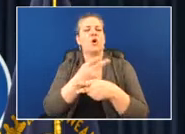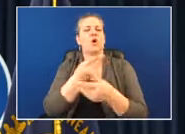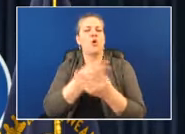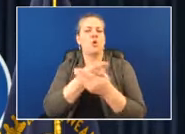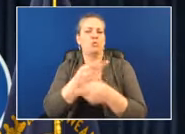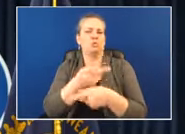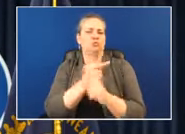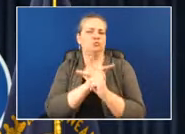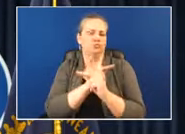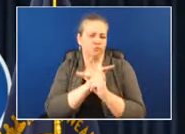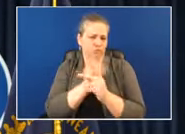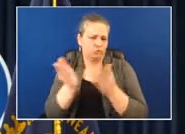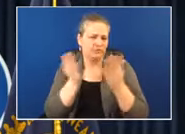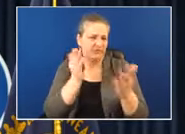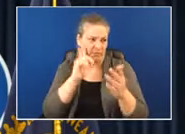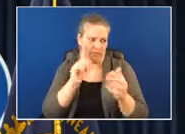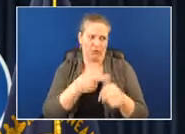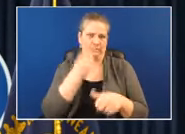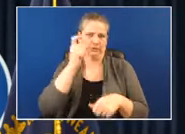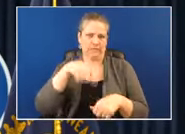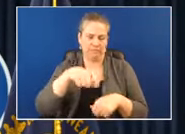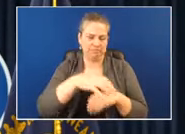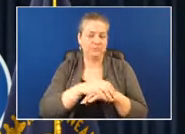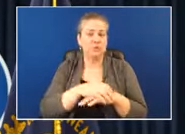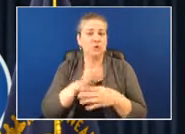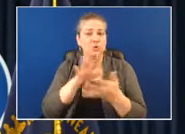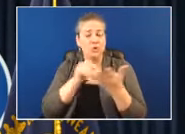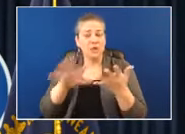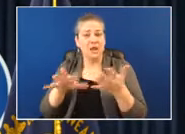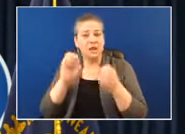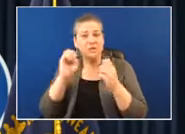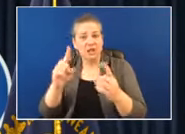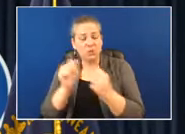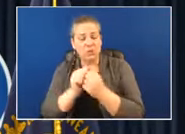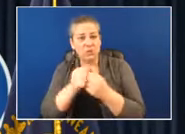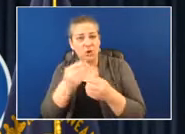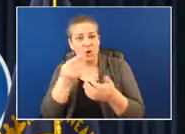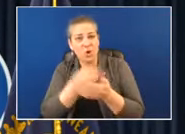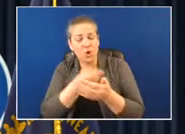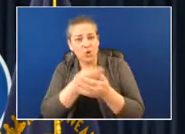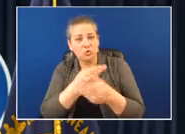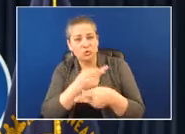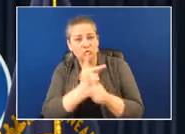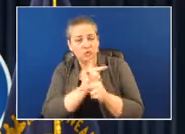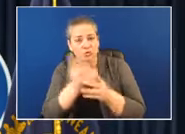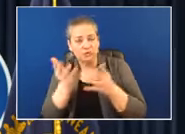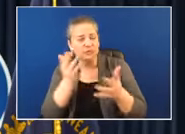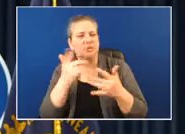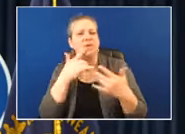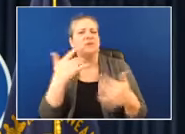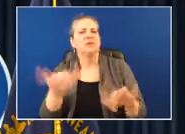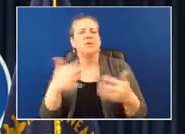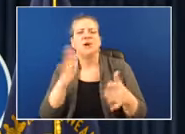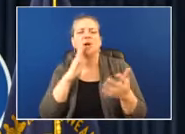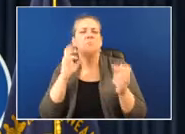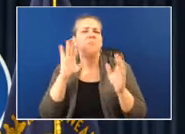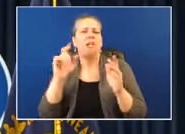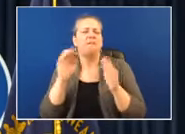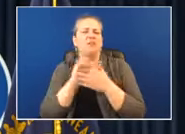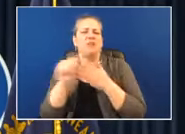Student education loan servicing has become a significant issue with billions of dollars in outstanding debt nationwide.